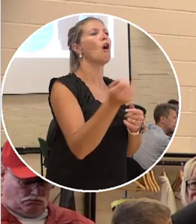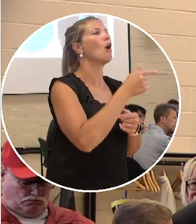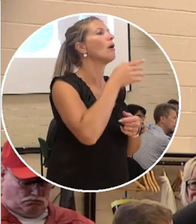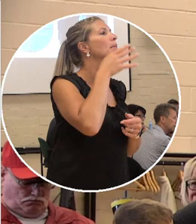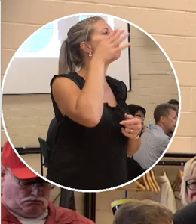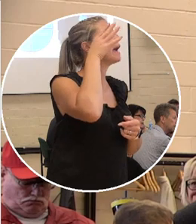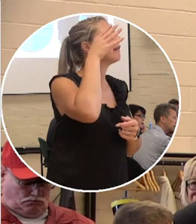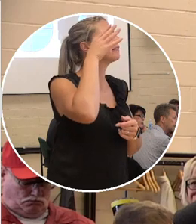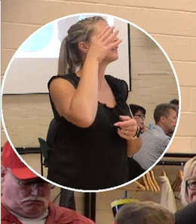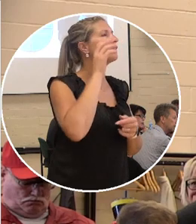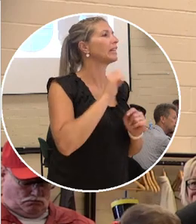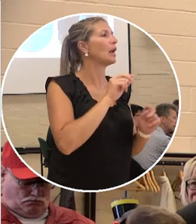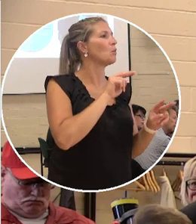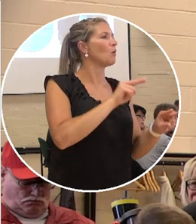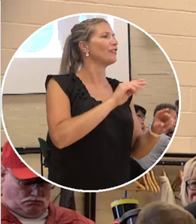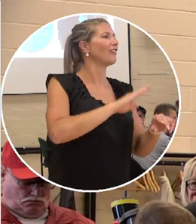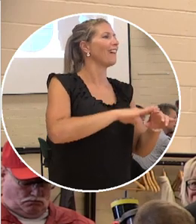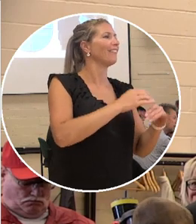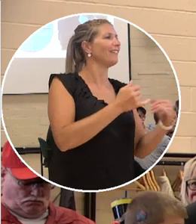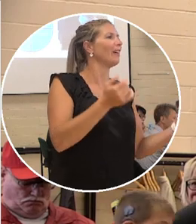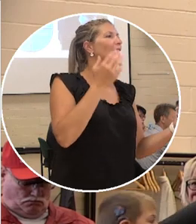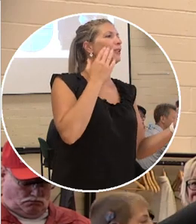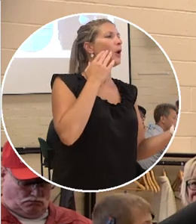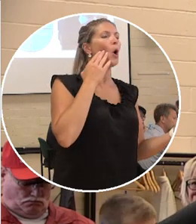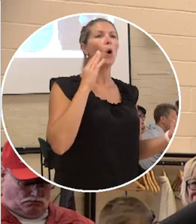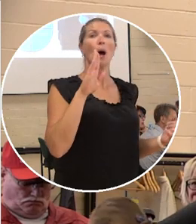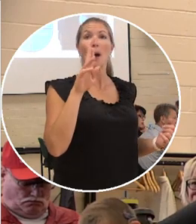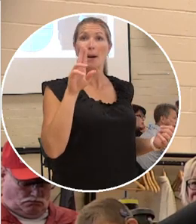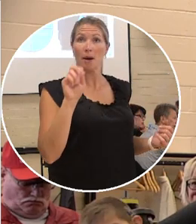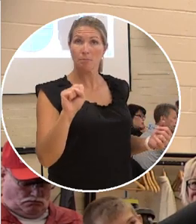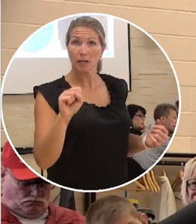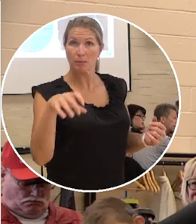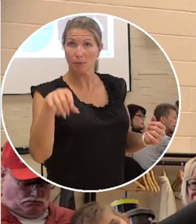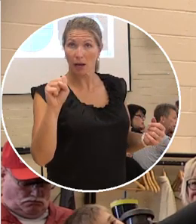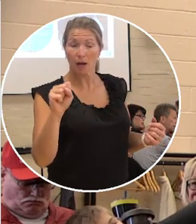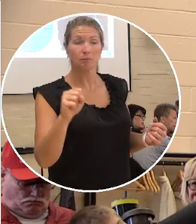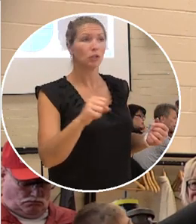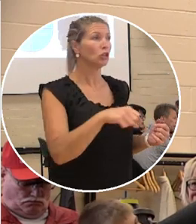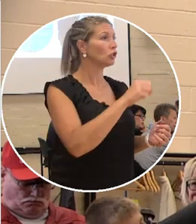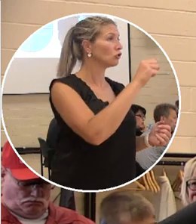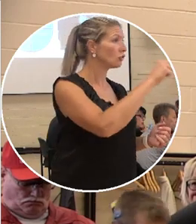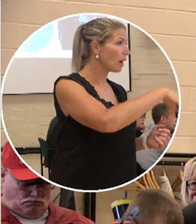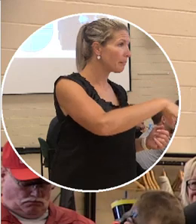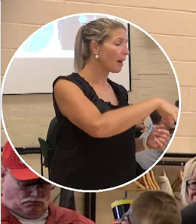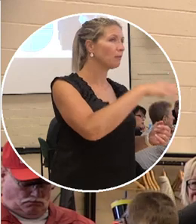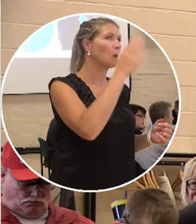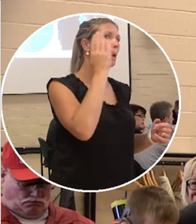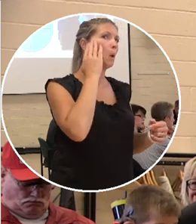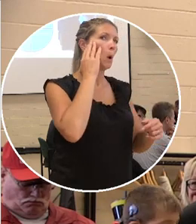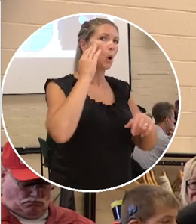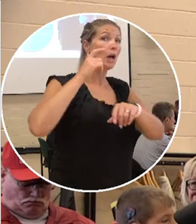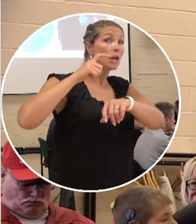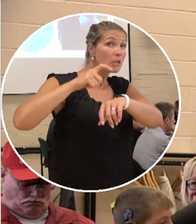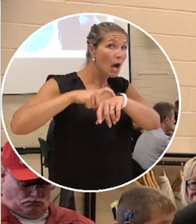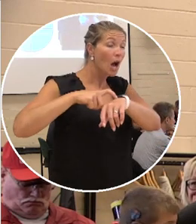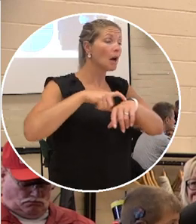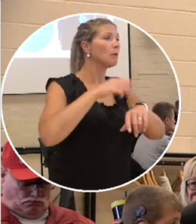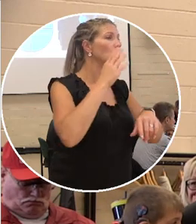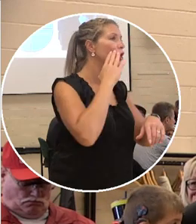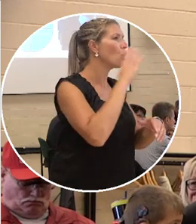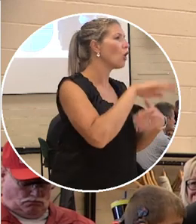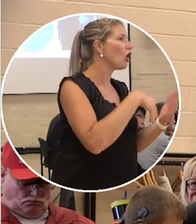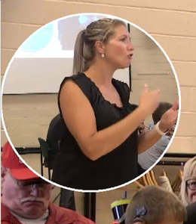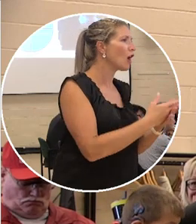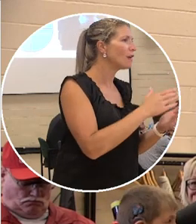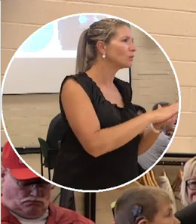their child is getting on, so they know where it's to reduce wait times and at bus stops for kids and those types of